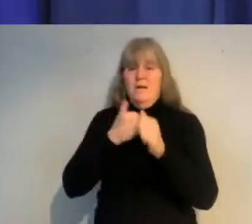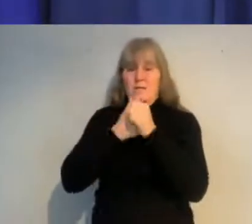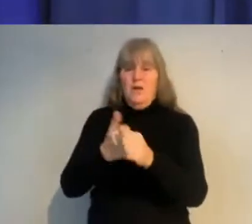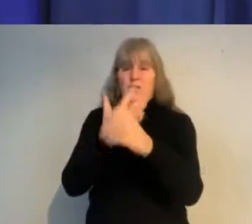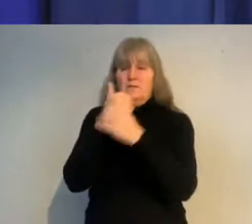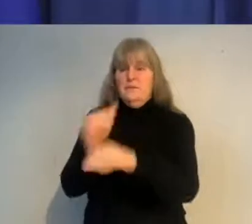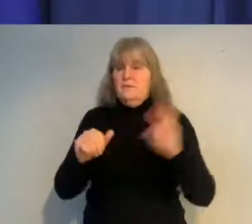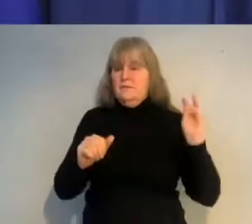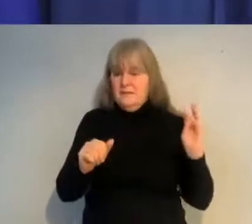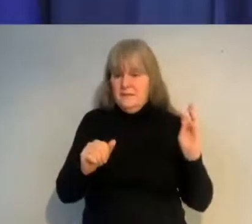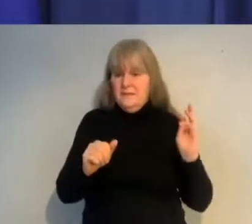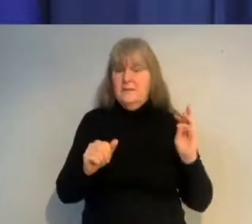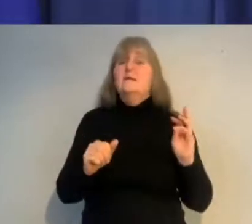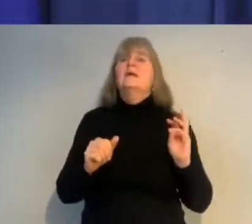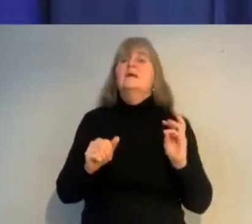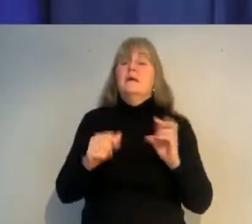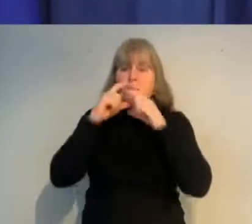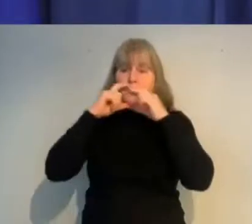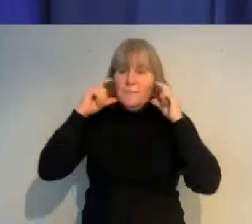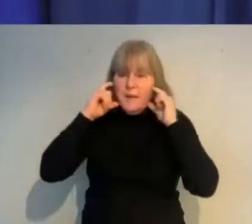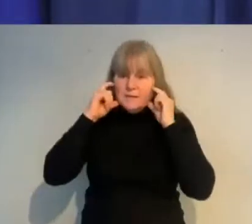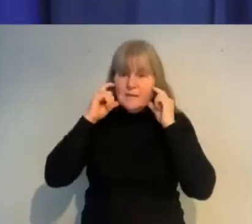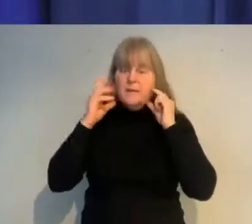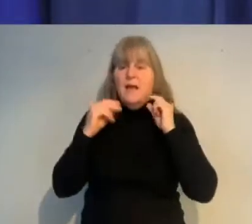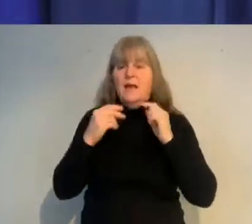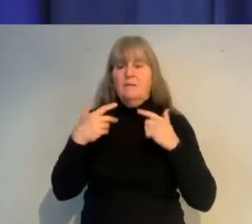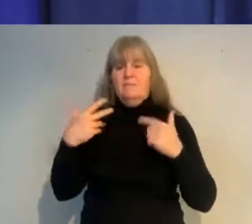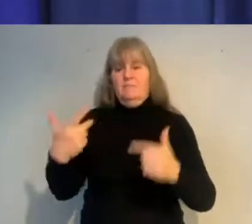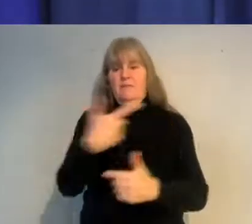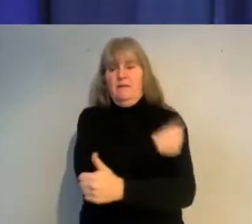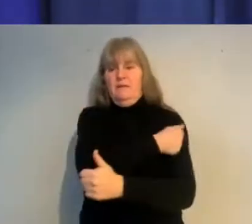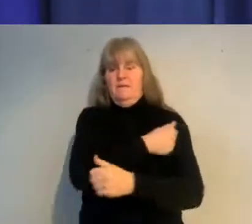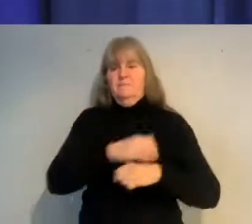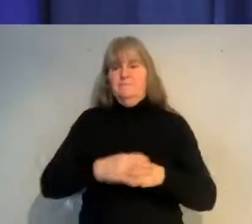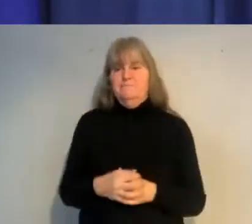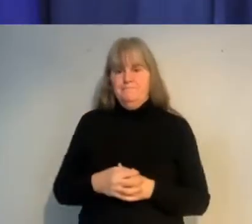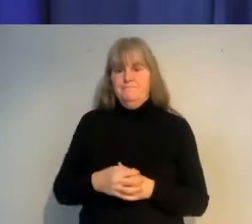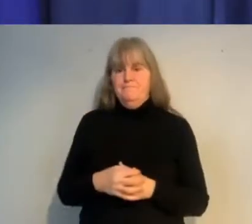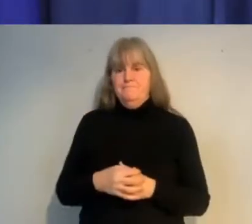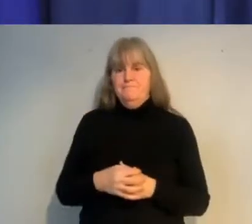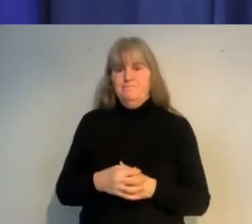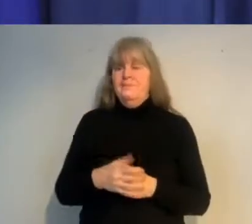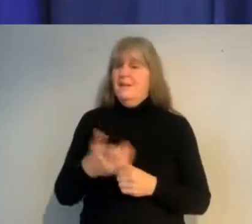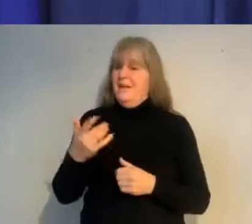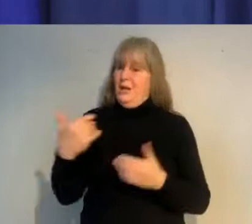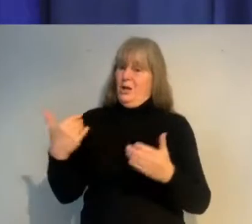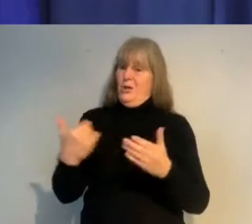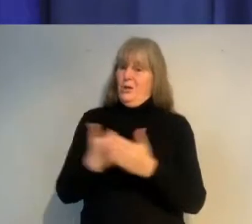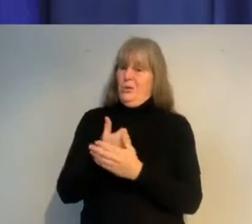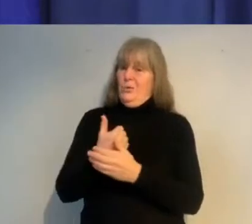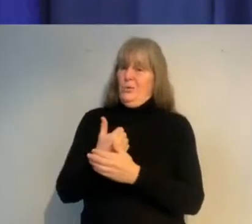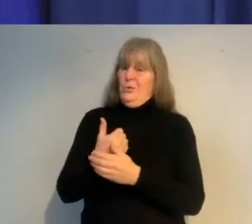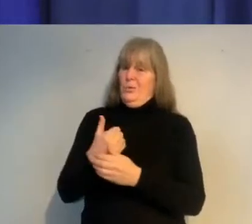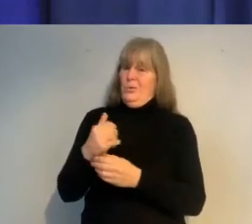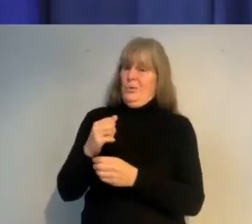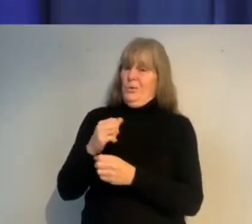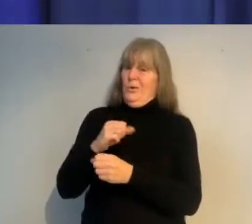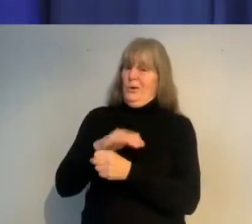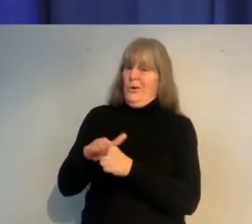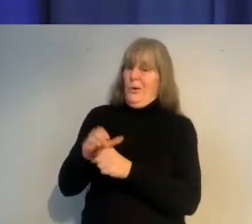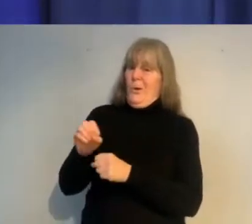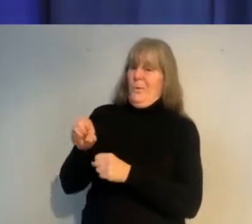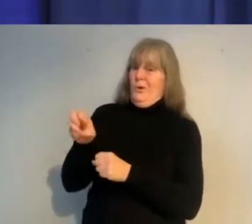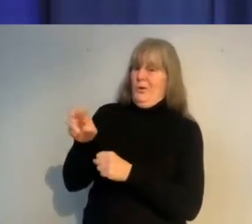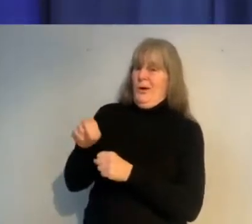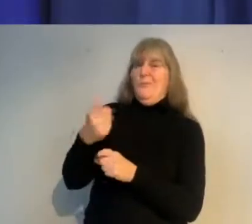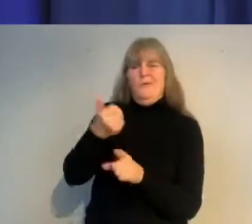masking up, and getting vaccinated. This is a new variant, but we already know the fundamentals of how to